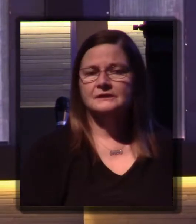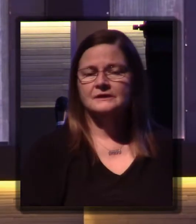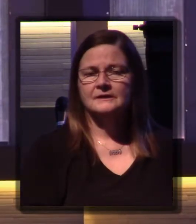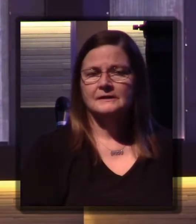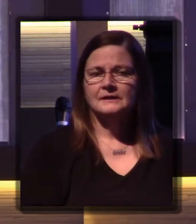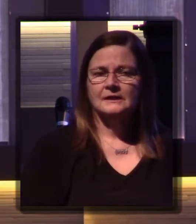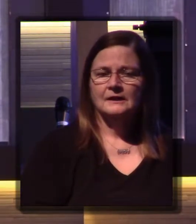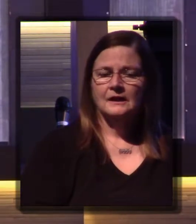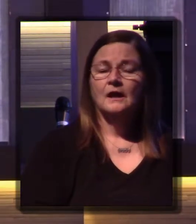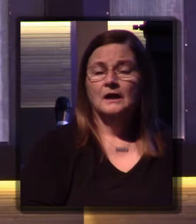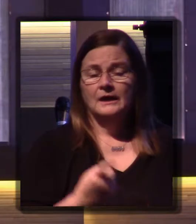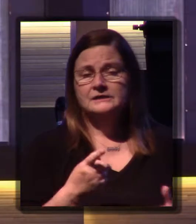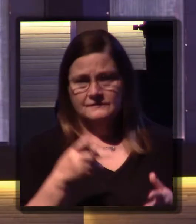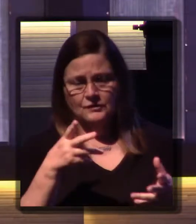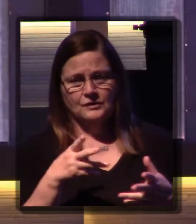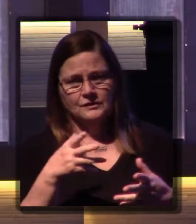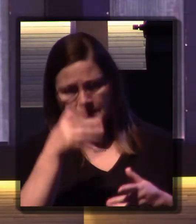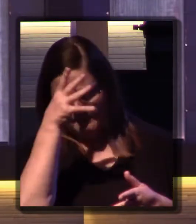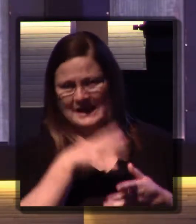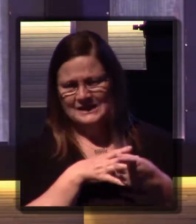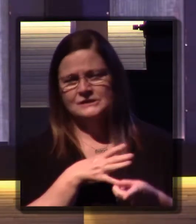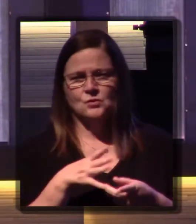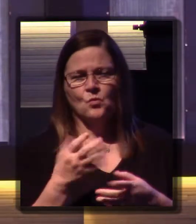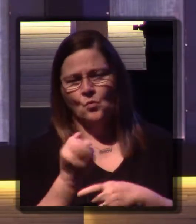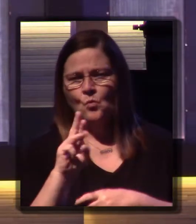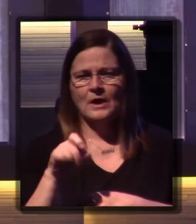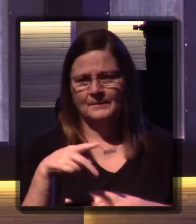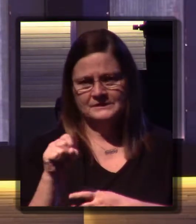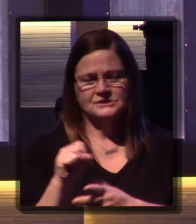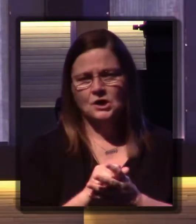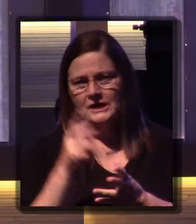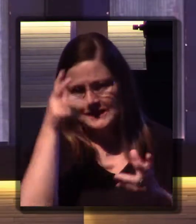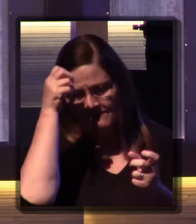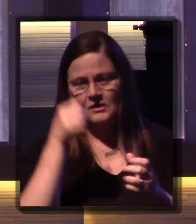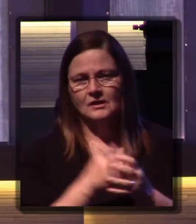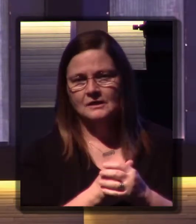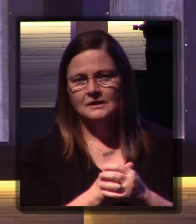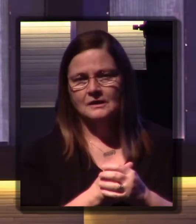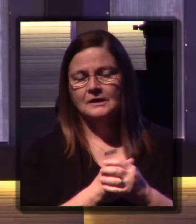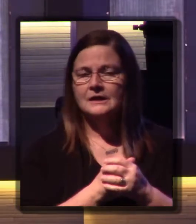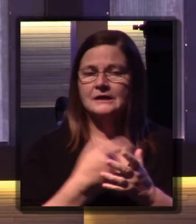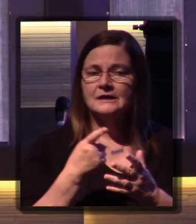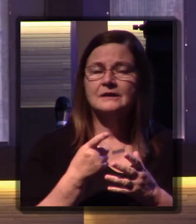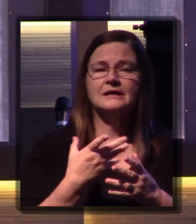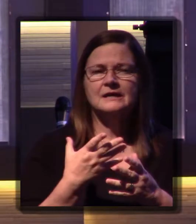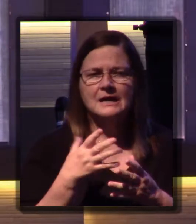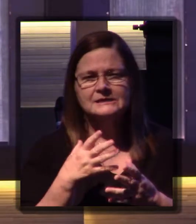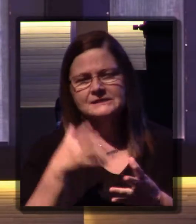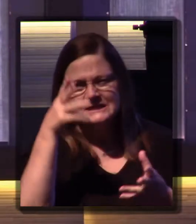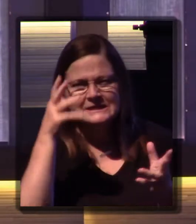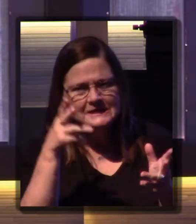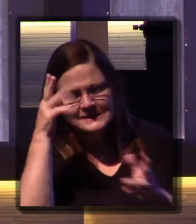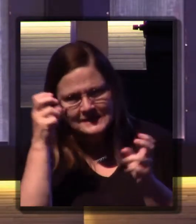for the rogue, his weapons are evil. He devises wicked schemes to destroy the afflicted with slander, even though the needy one